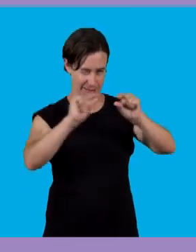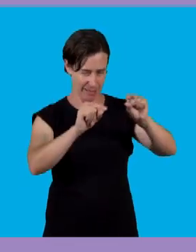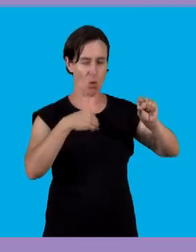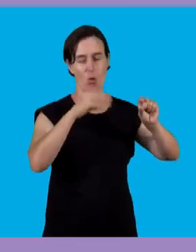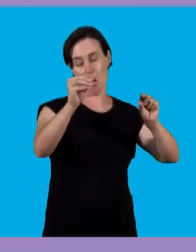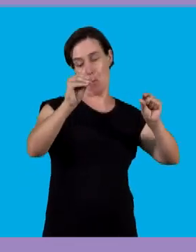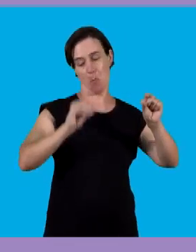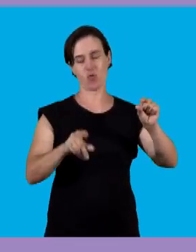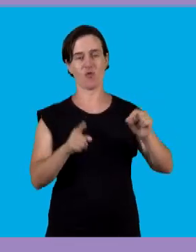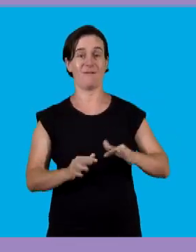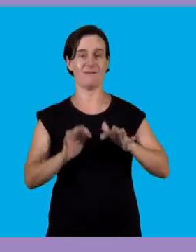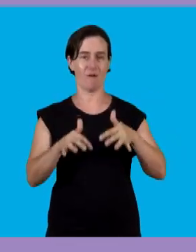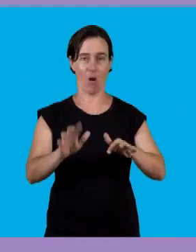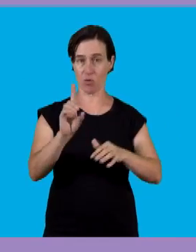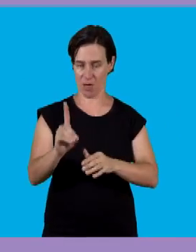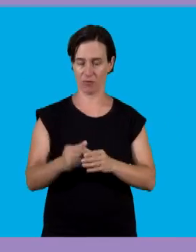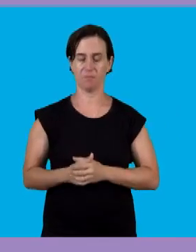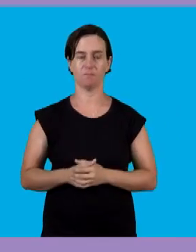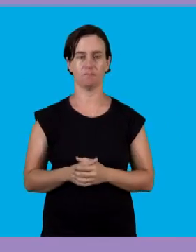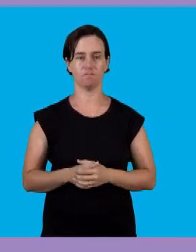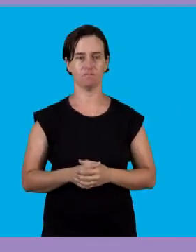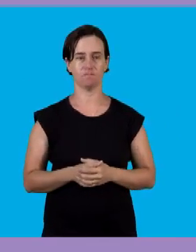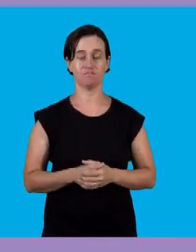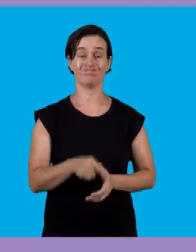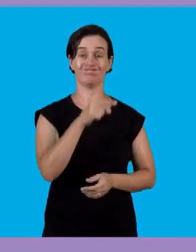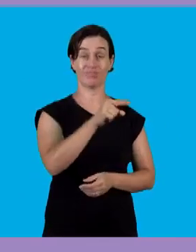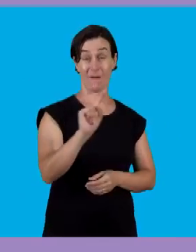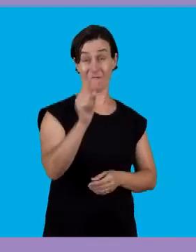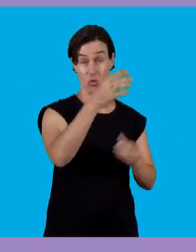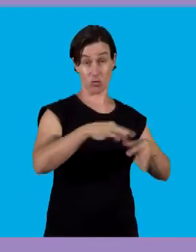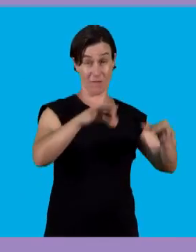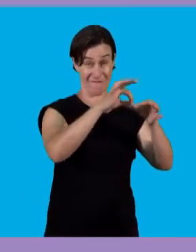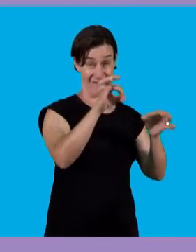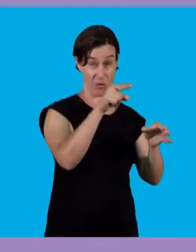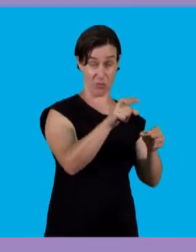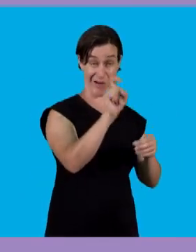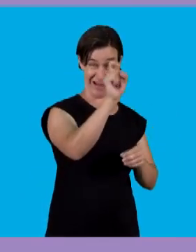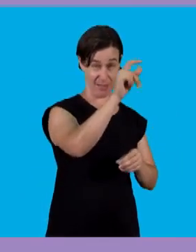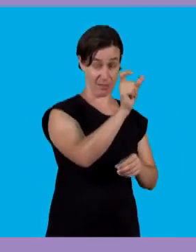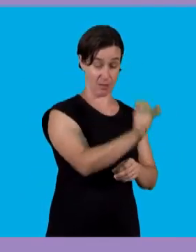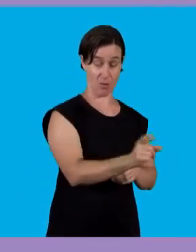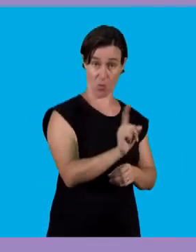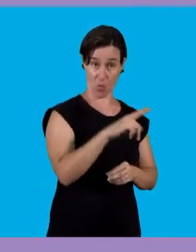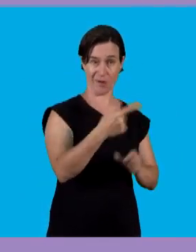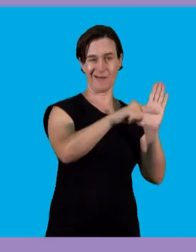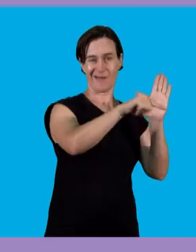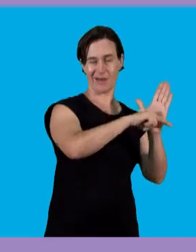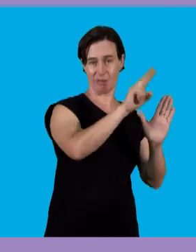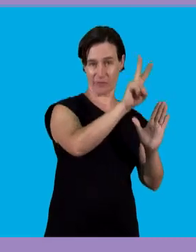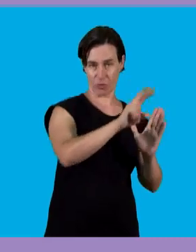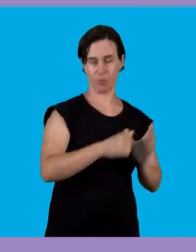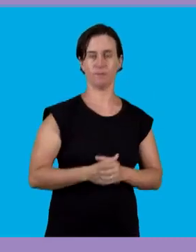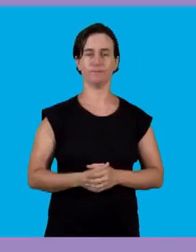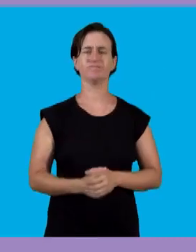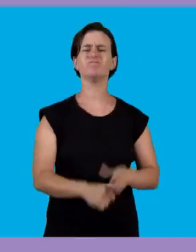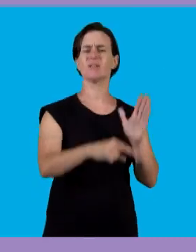into a flow diagram. Let's look at our first input value, which is -2, and see what output value it is going to